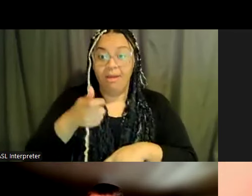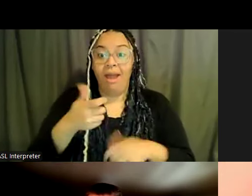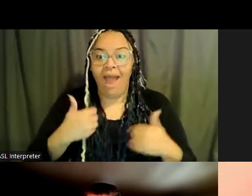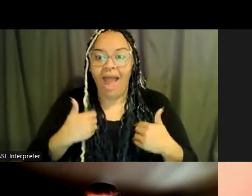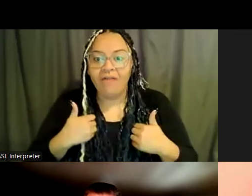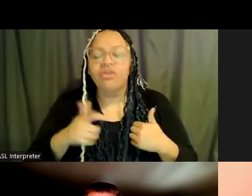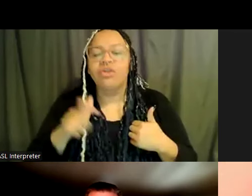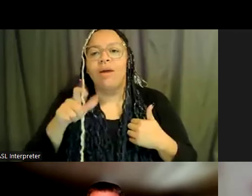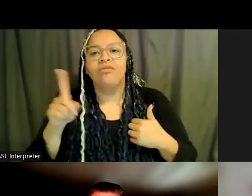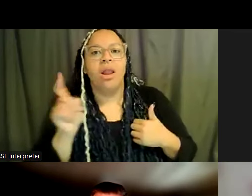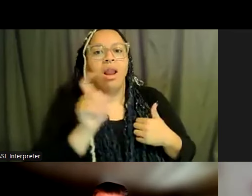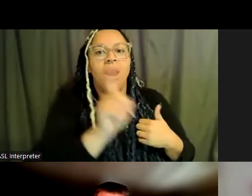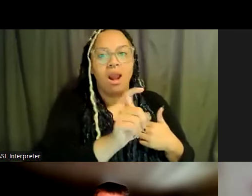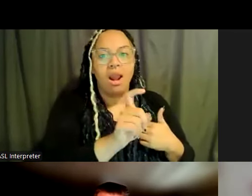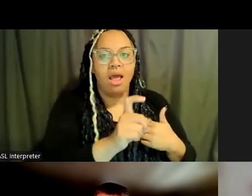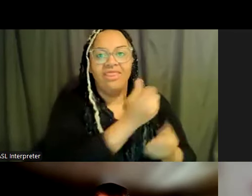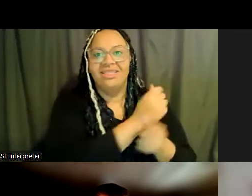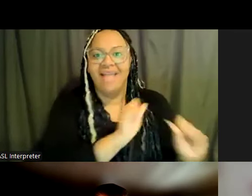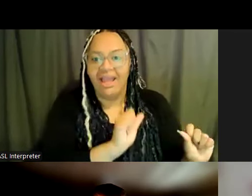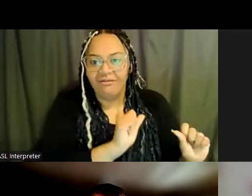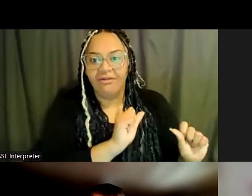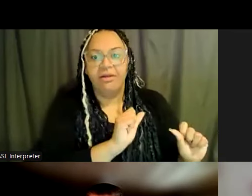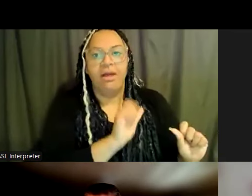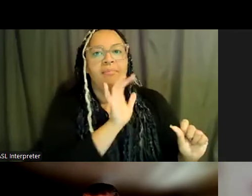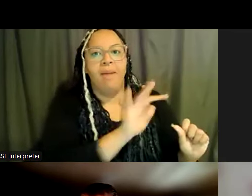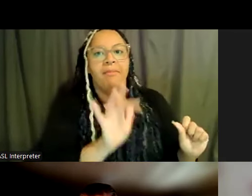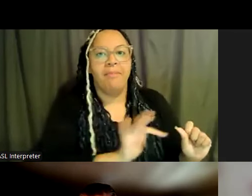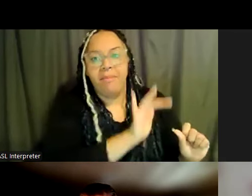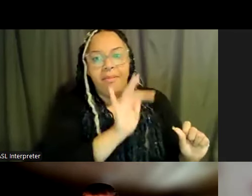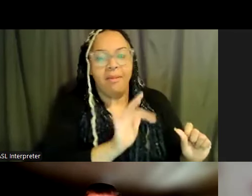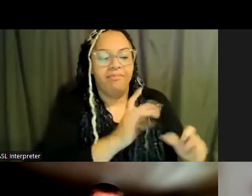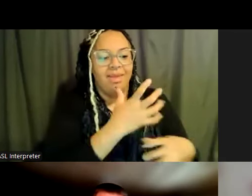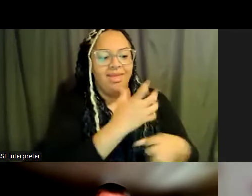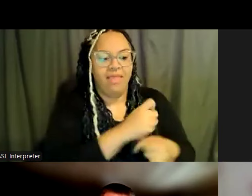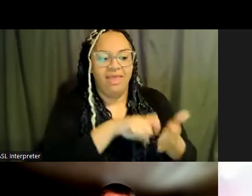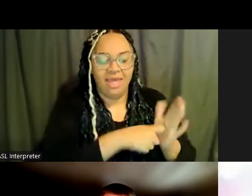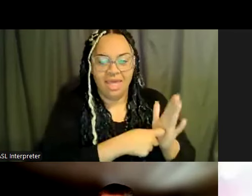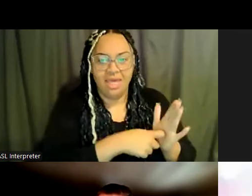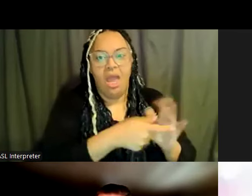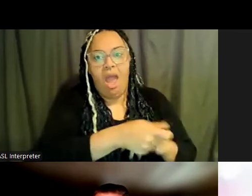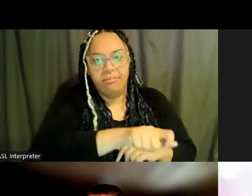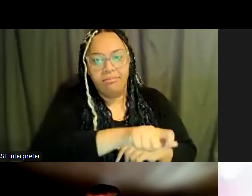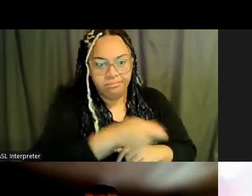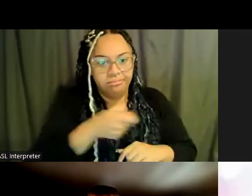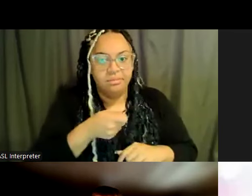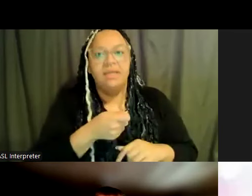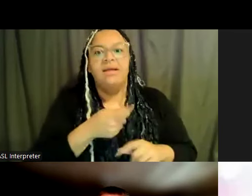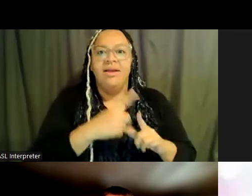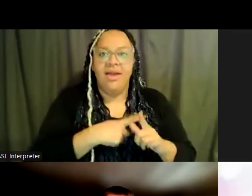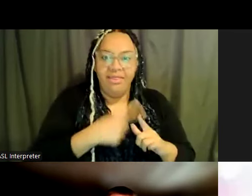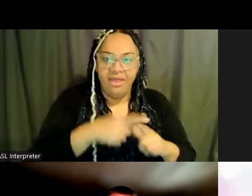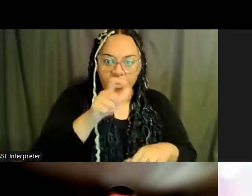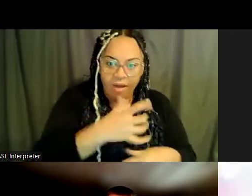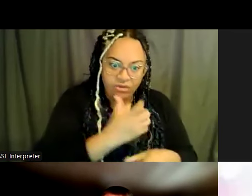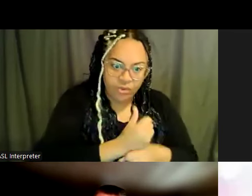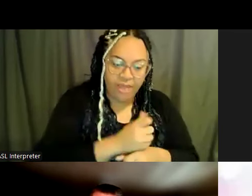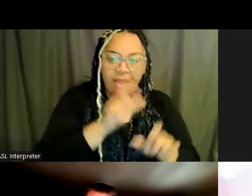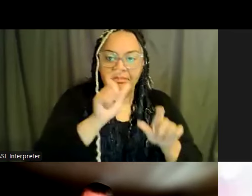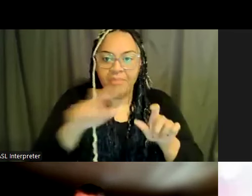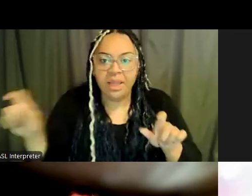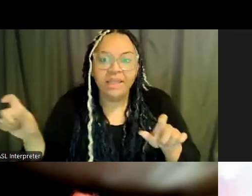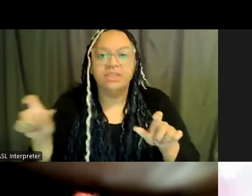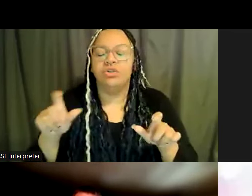gun safe. You have to enter the combination. Then you have to get the key. You have to unlock the lock. Then you have to get the ammo and you have to load the firearm. So each